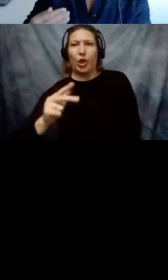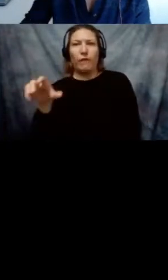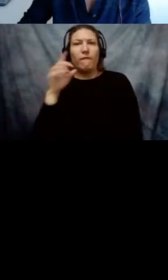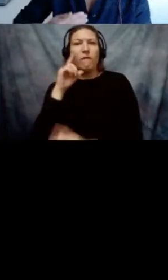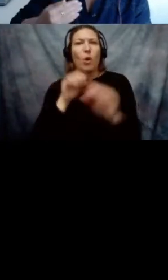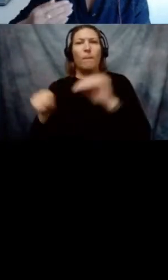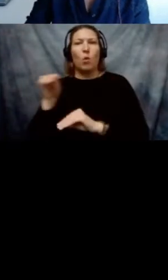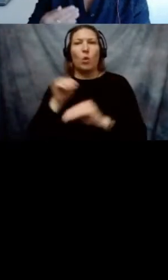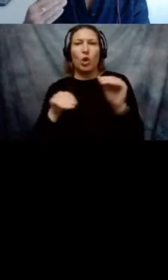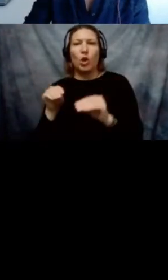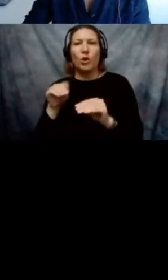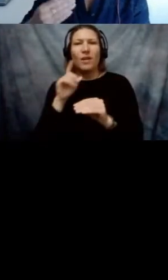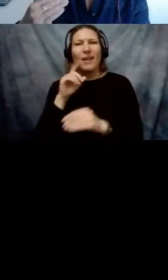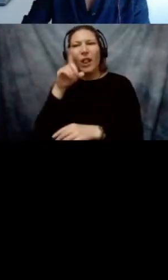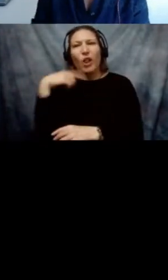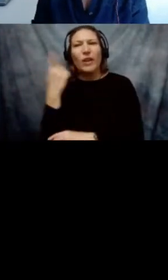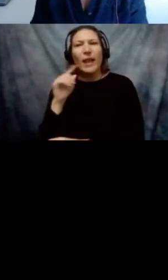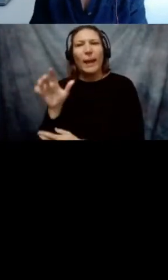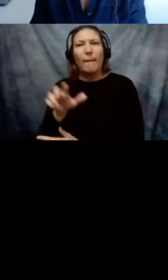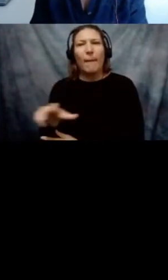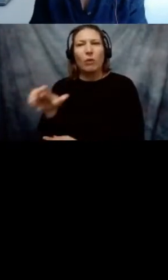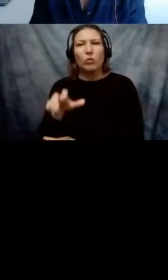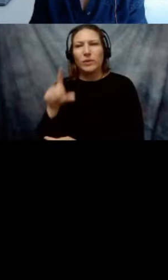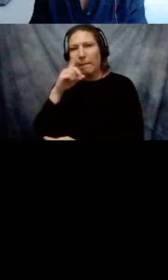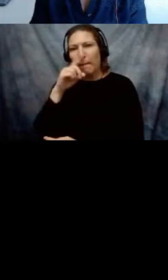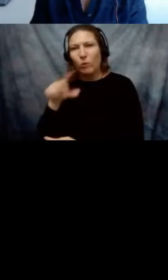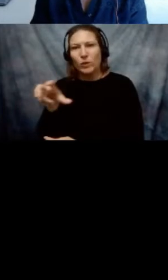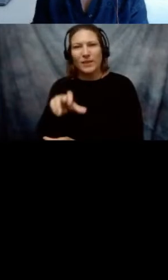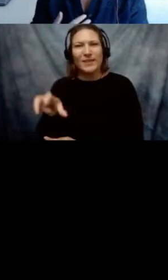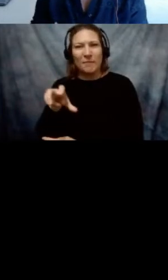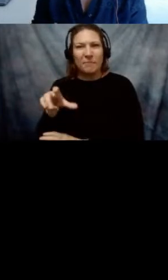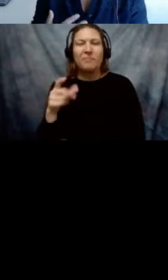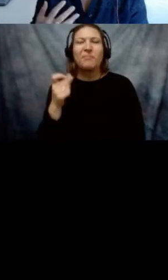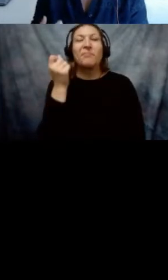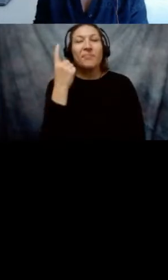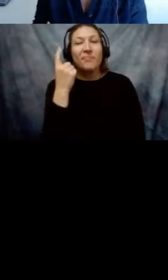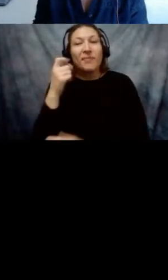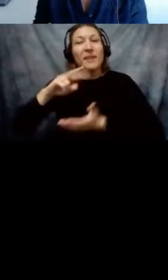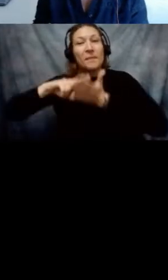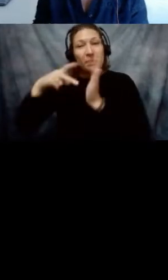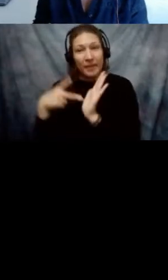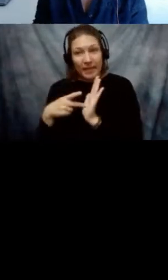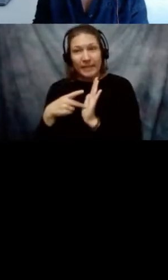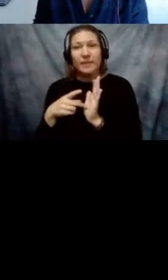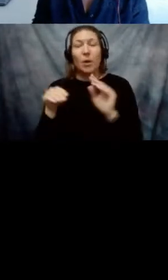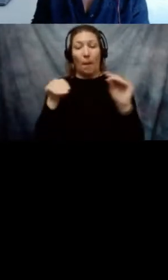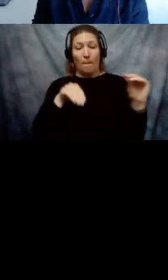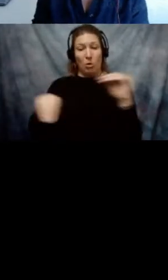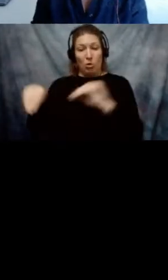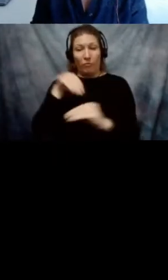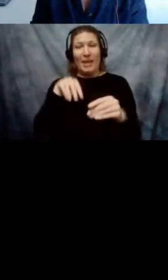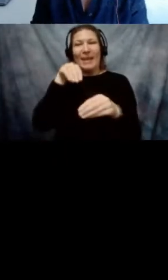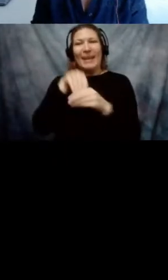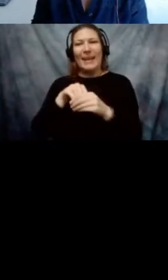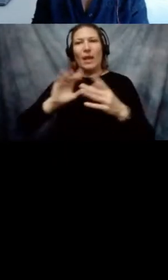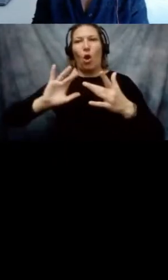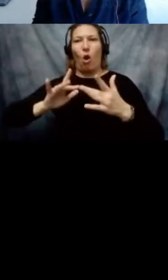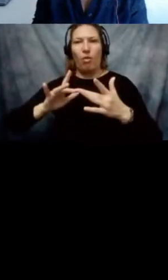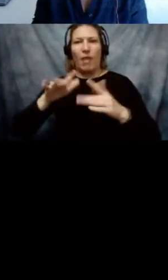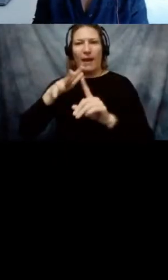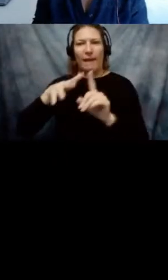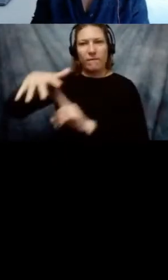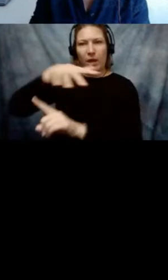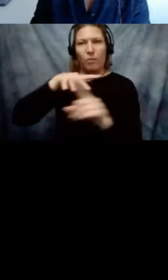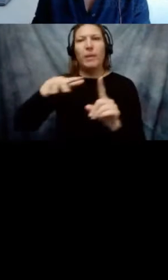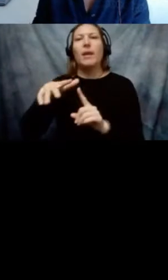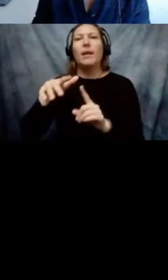just to sort of remind you that in the digital context, when we're thinking about a motor impairment, we're thinking about dexterity issues,